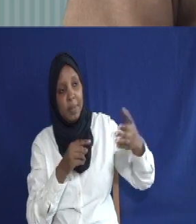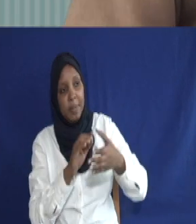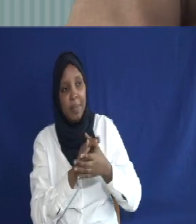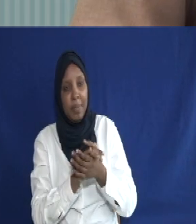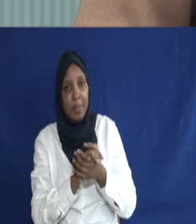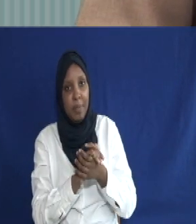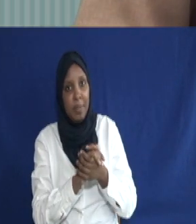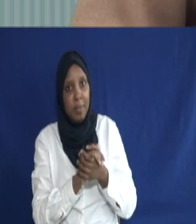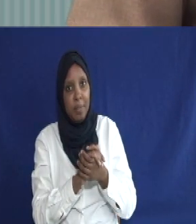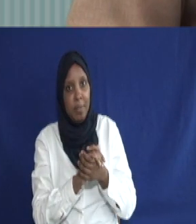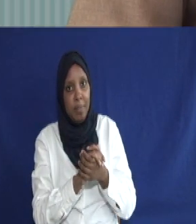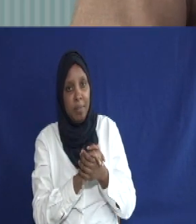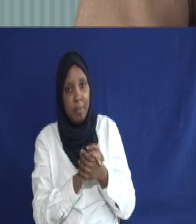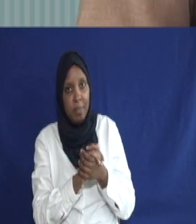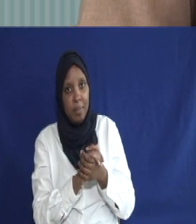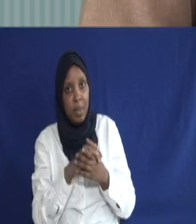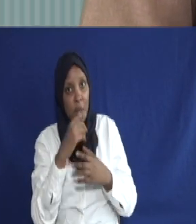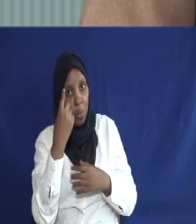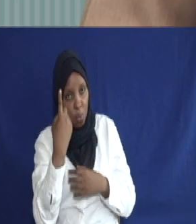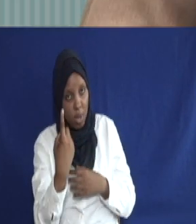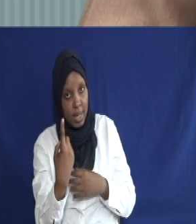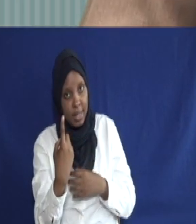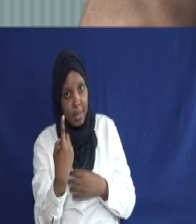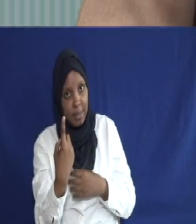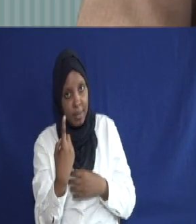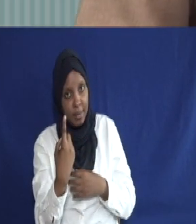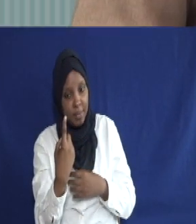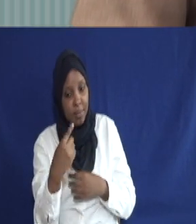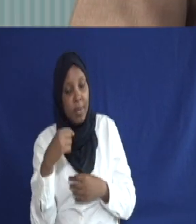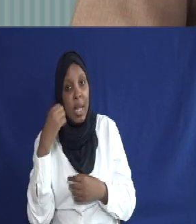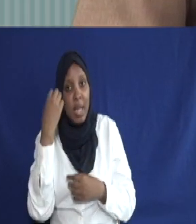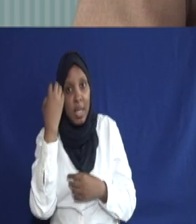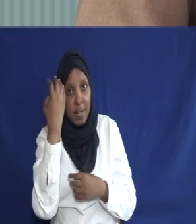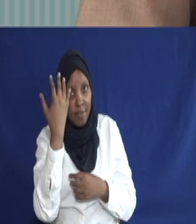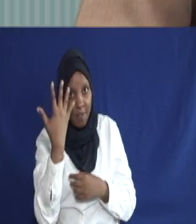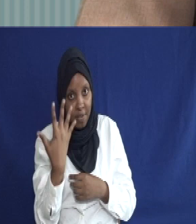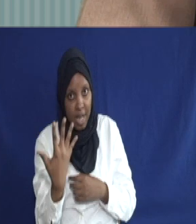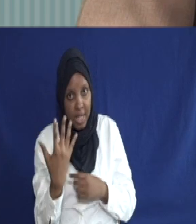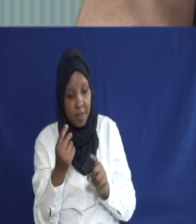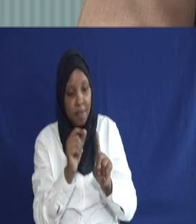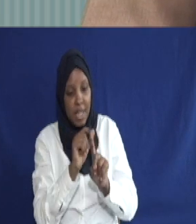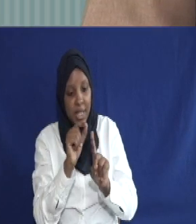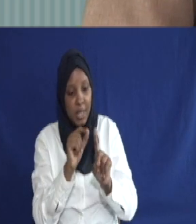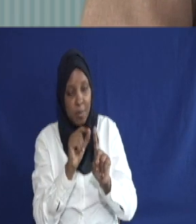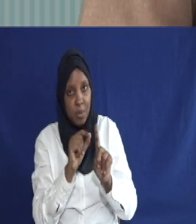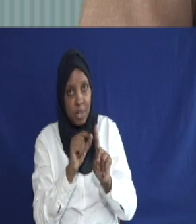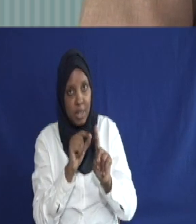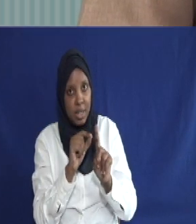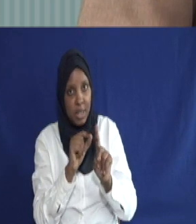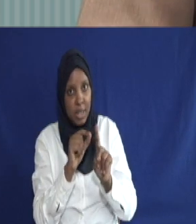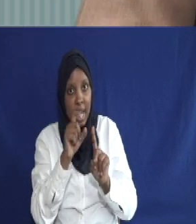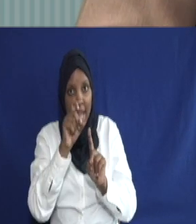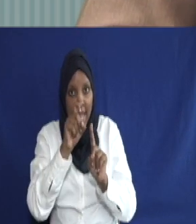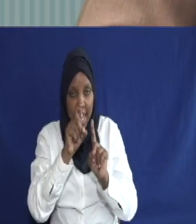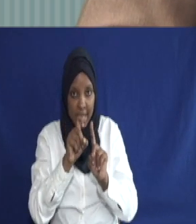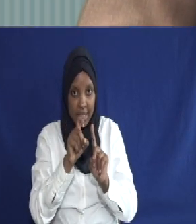to 125. Number 1, 5 exponent x is equal to